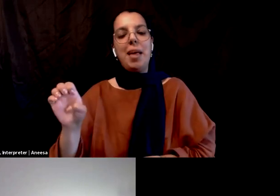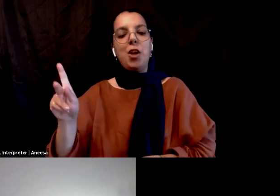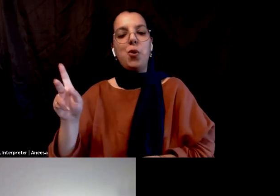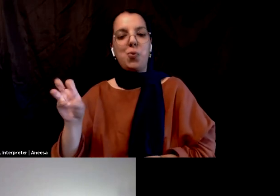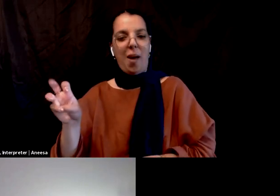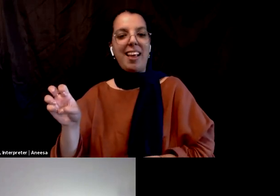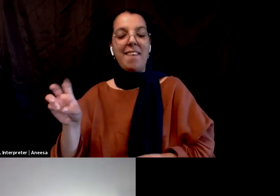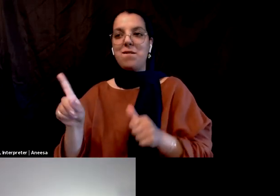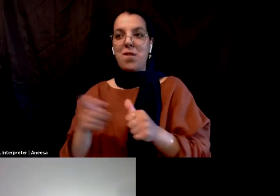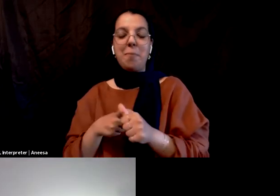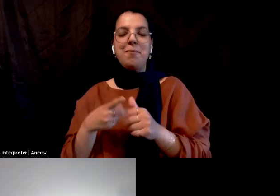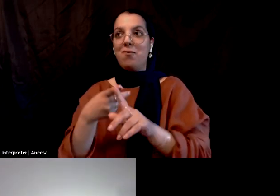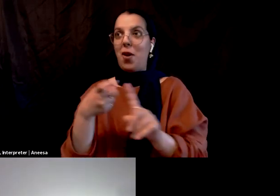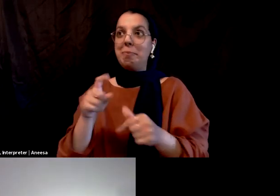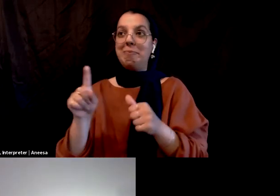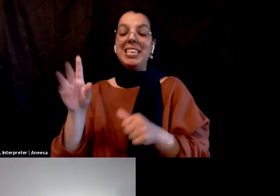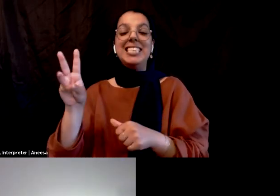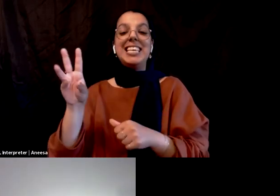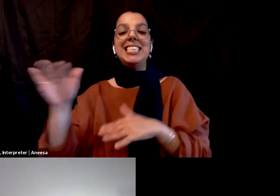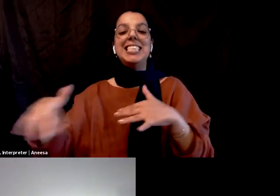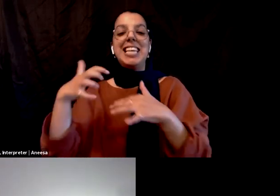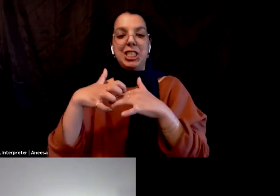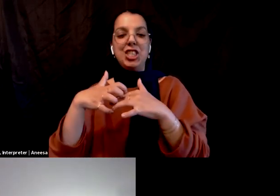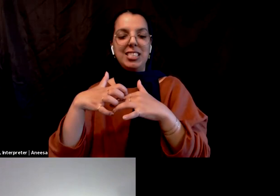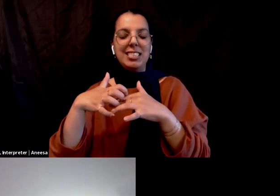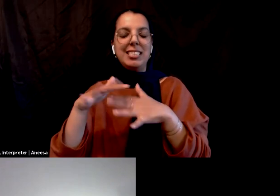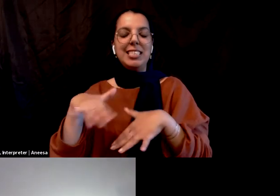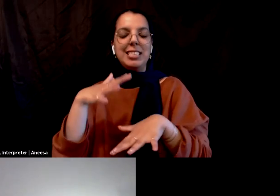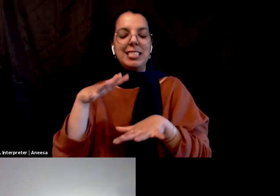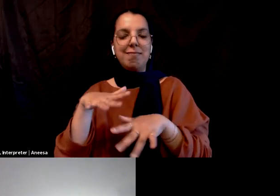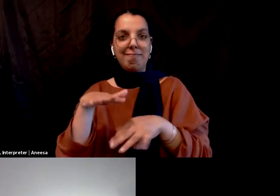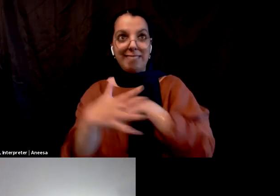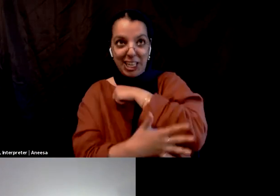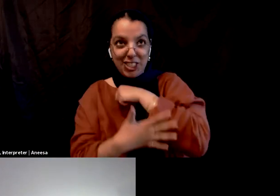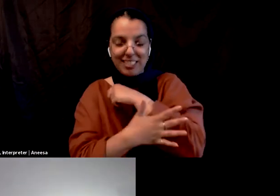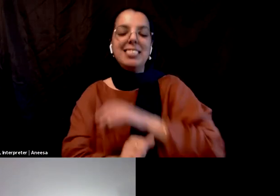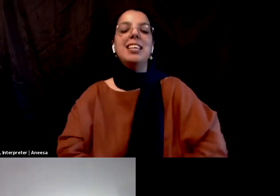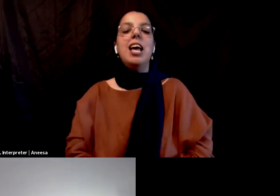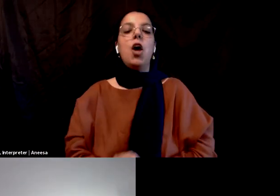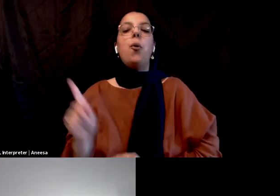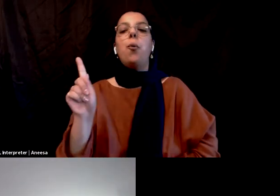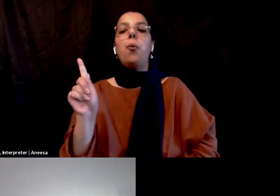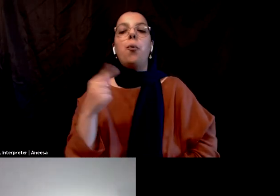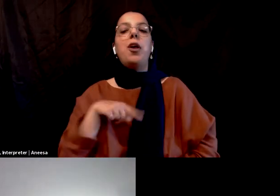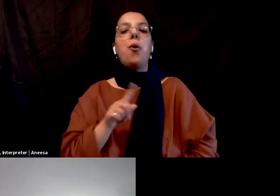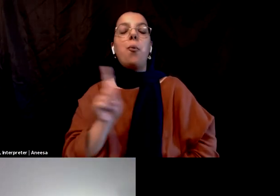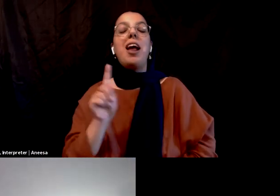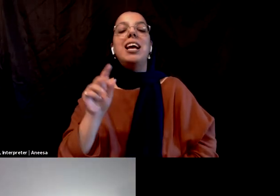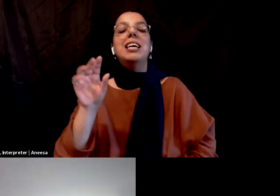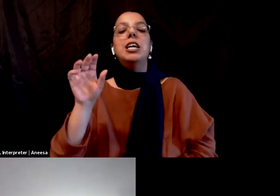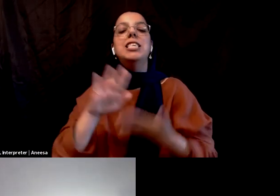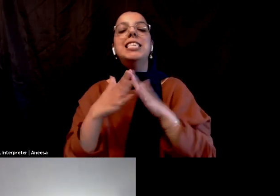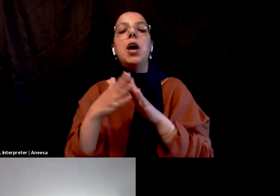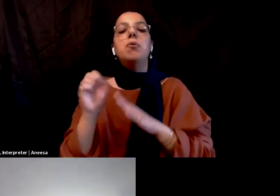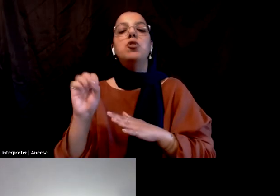say, we're on the northern tip of Scugog Island. That's technically in the township of Scugog in the town of